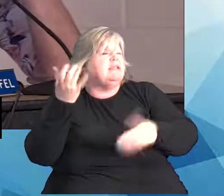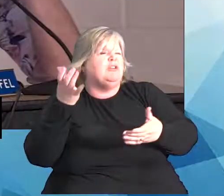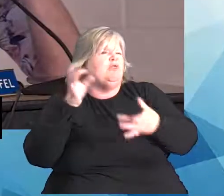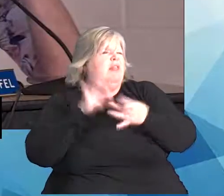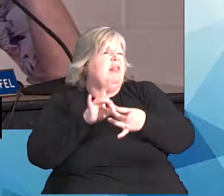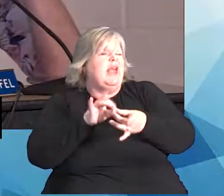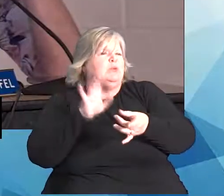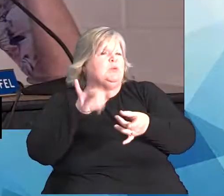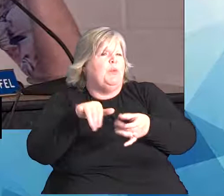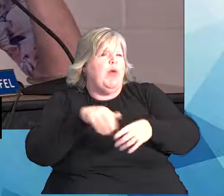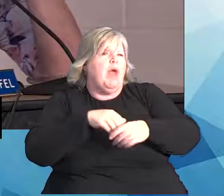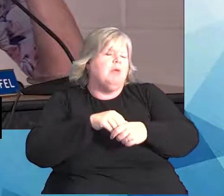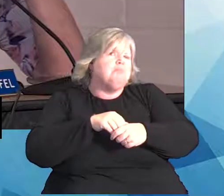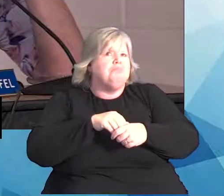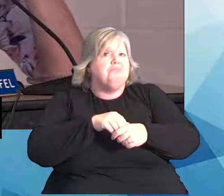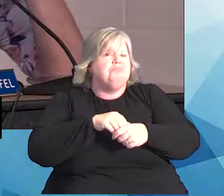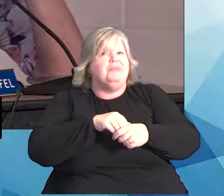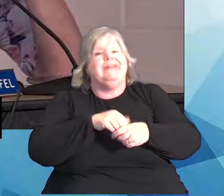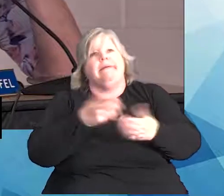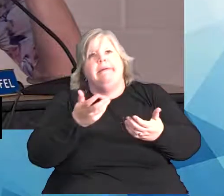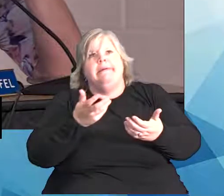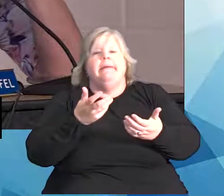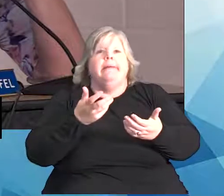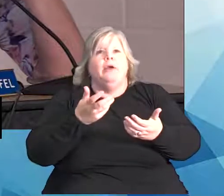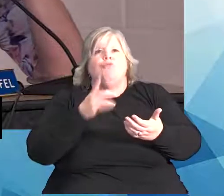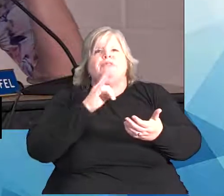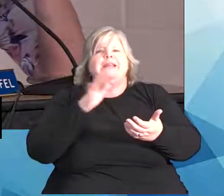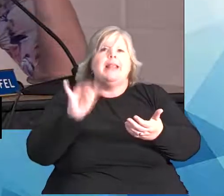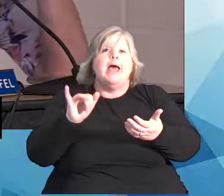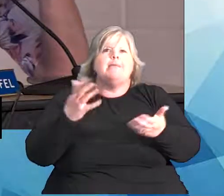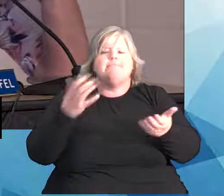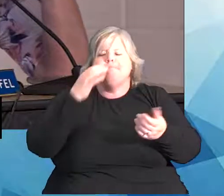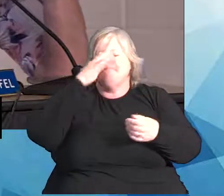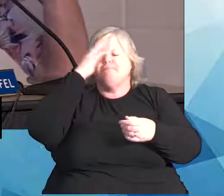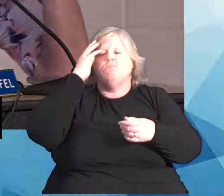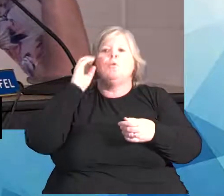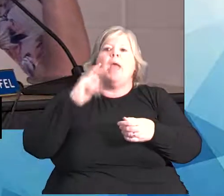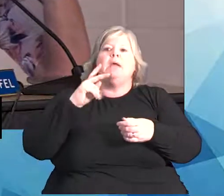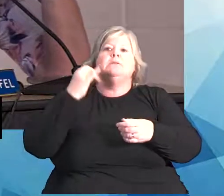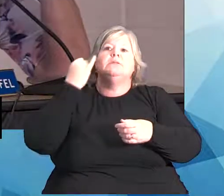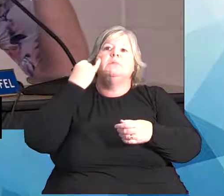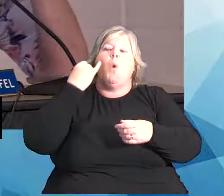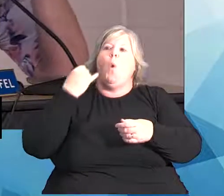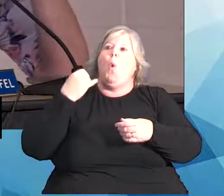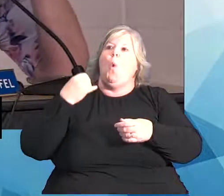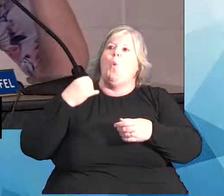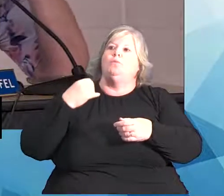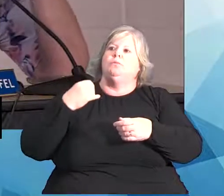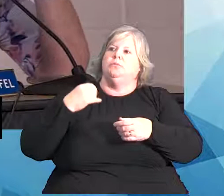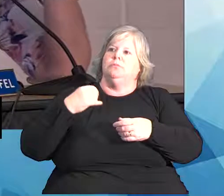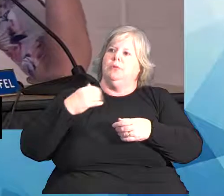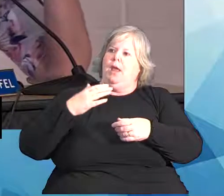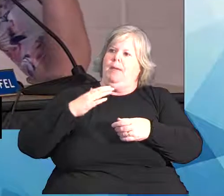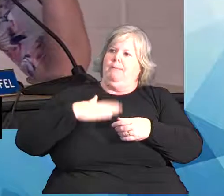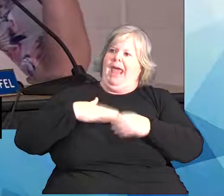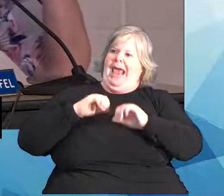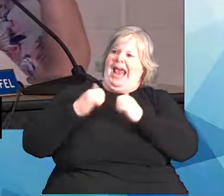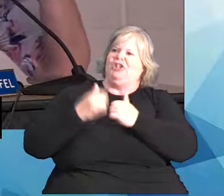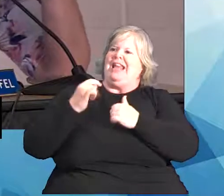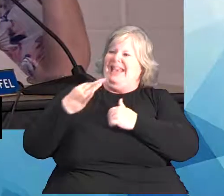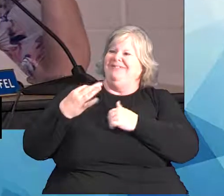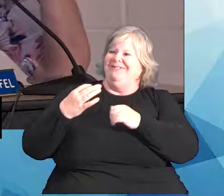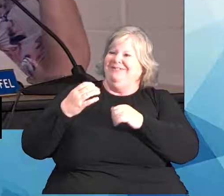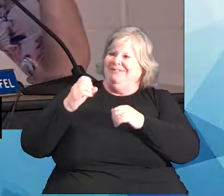just from the standpoint of when we have a client complain, and it can go all the way up to